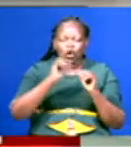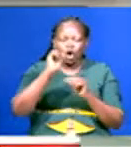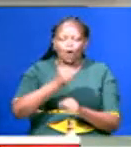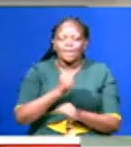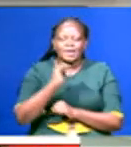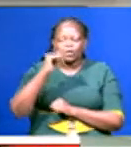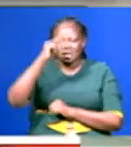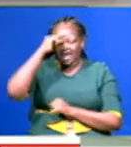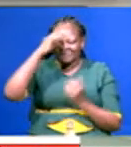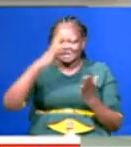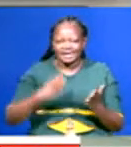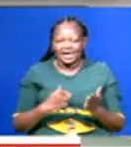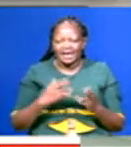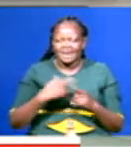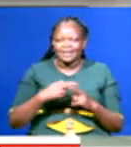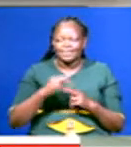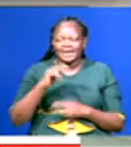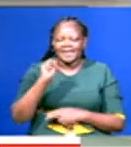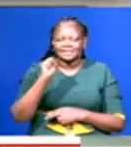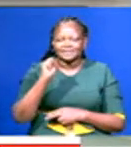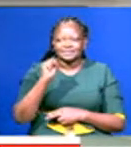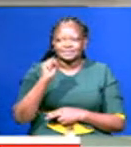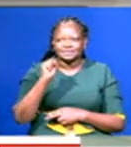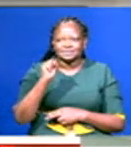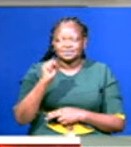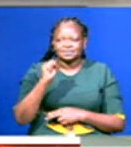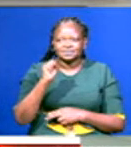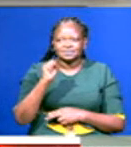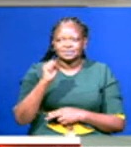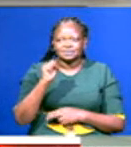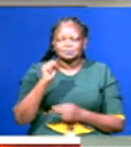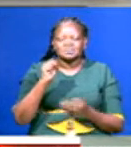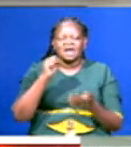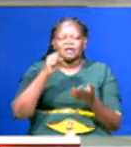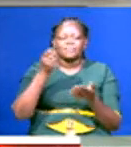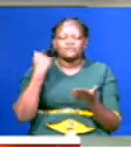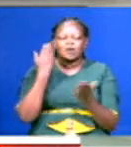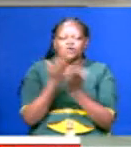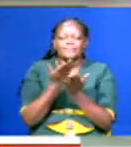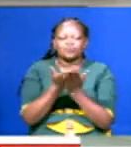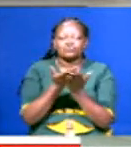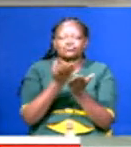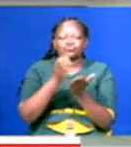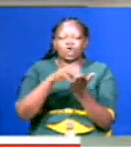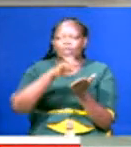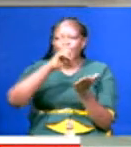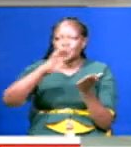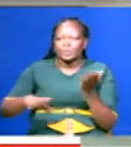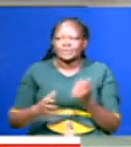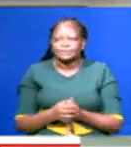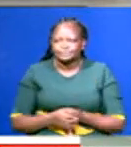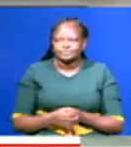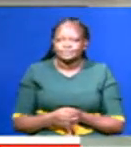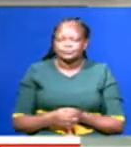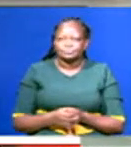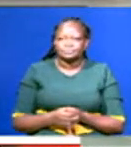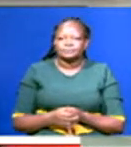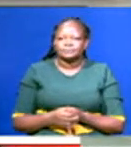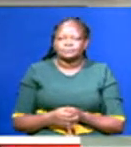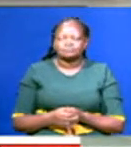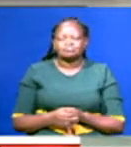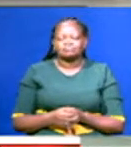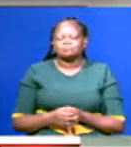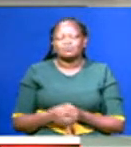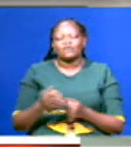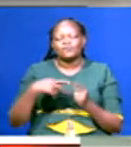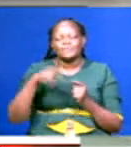Governor Gladys Wanga in throwing out a petition filed by former Nairobi County Governor Evans Odhiambo Kidero. The court said